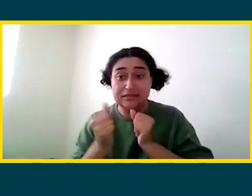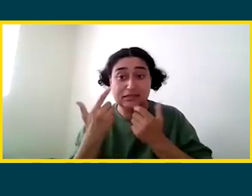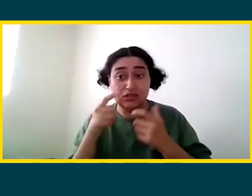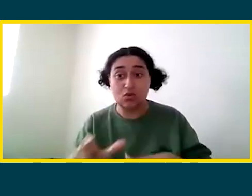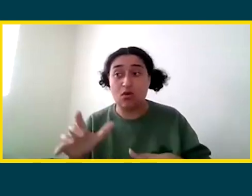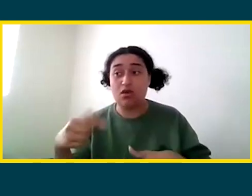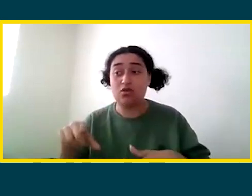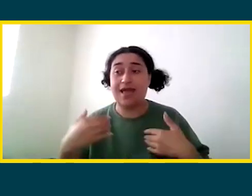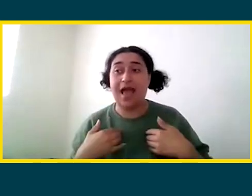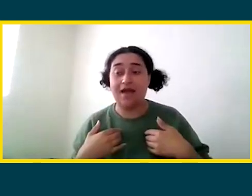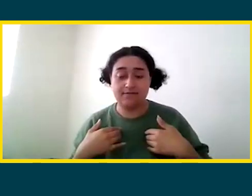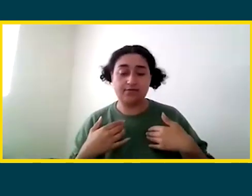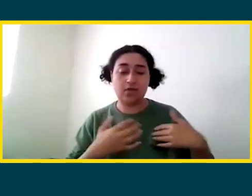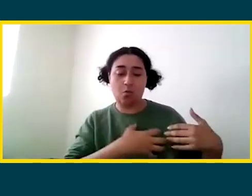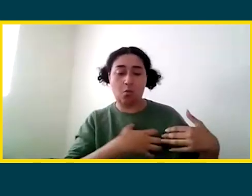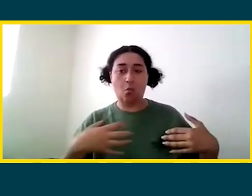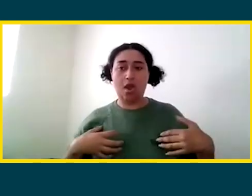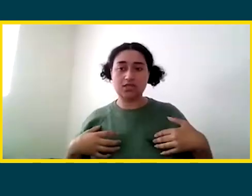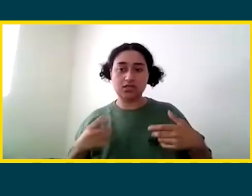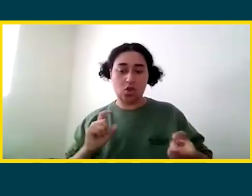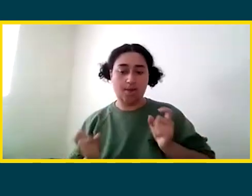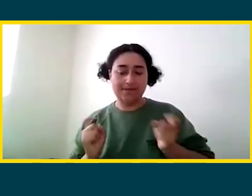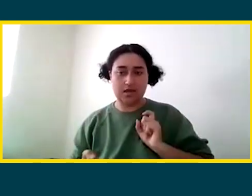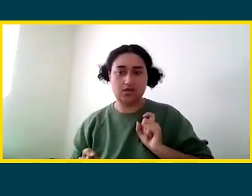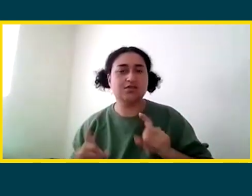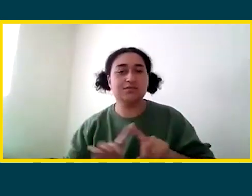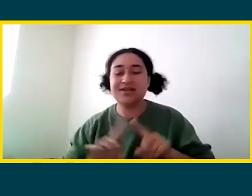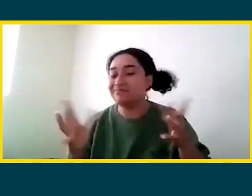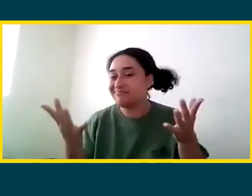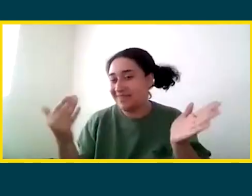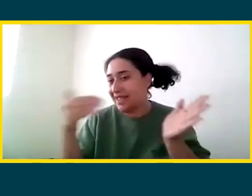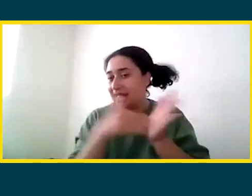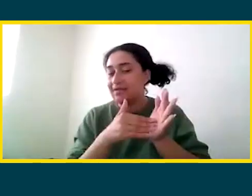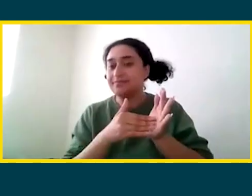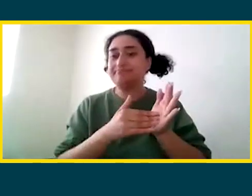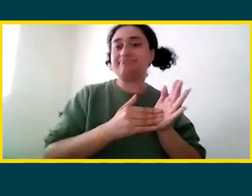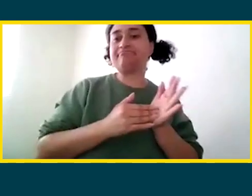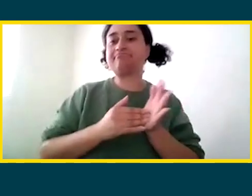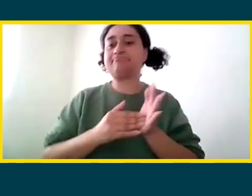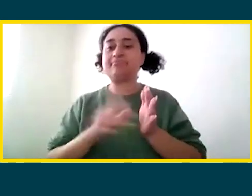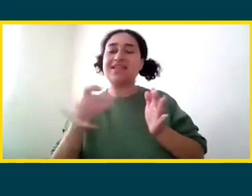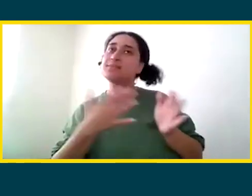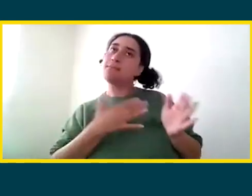breast augmentation. But like, you know, again, I just, yeah, that was the